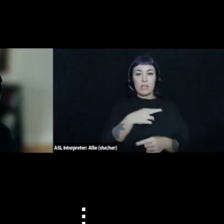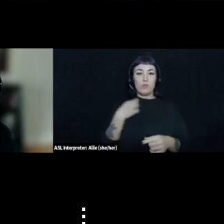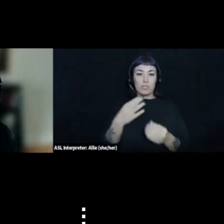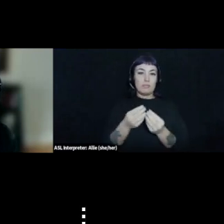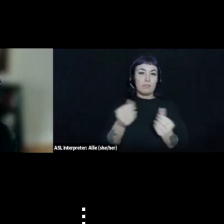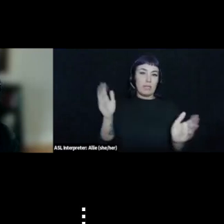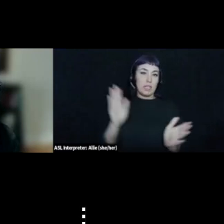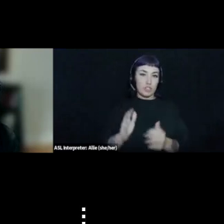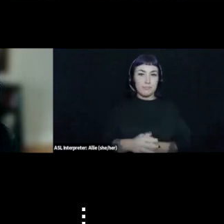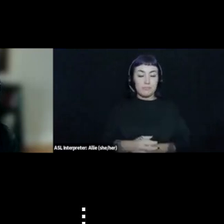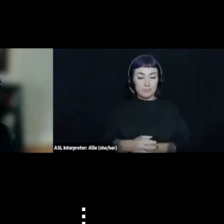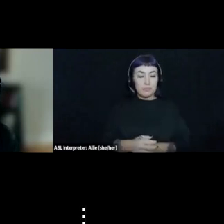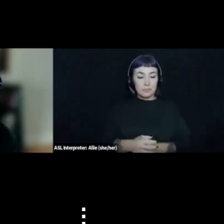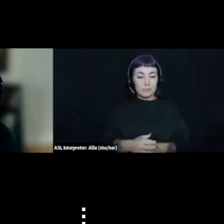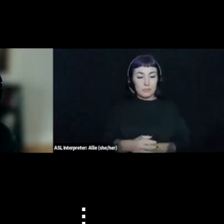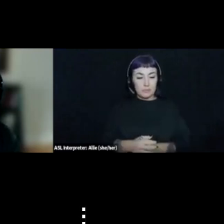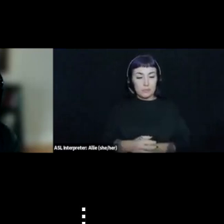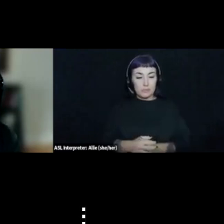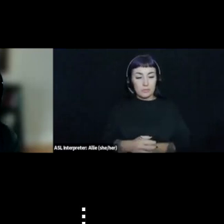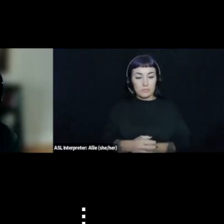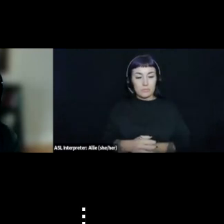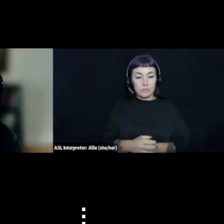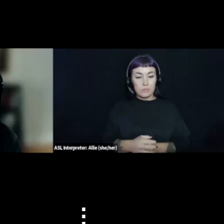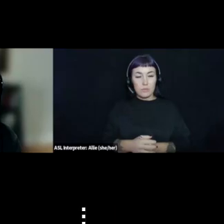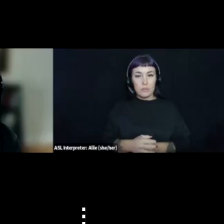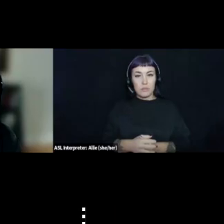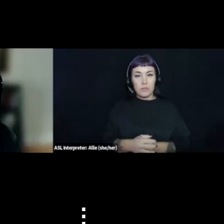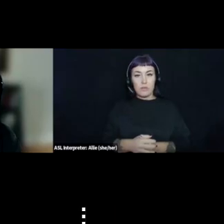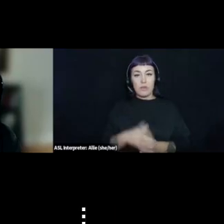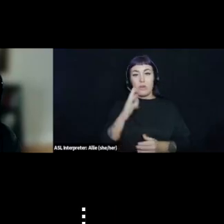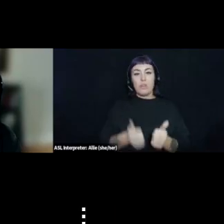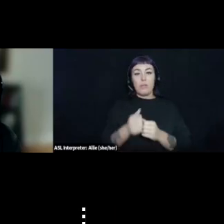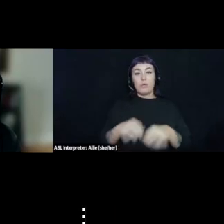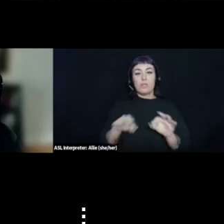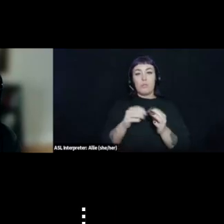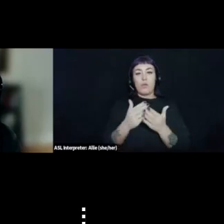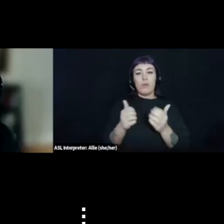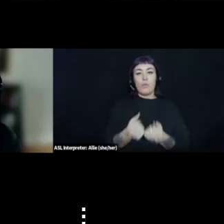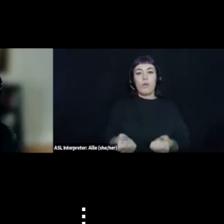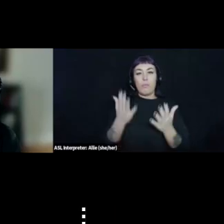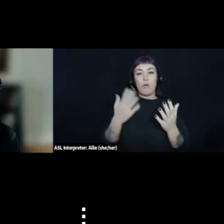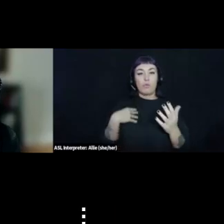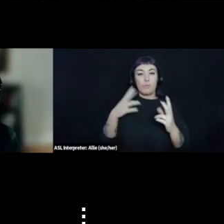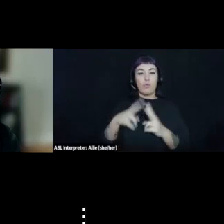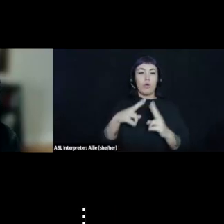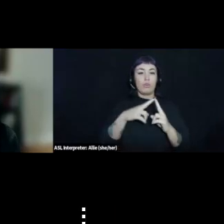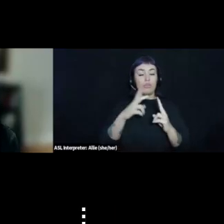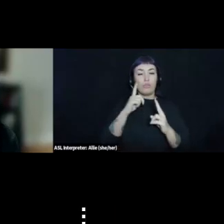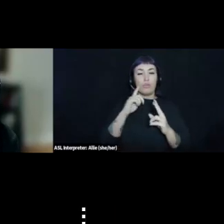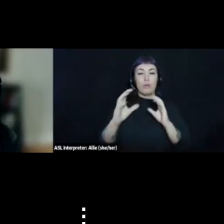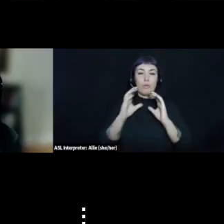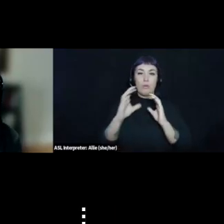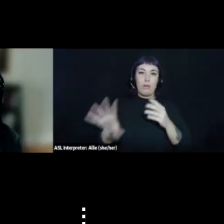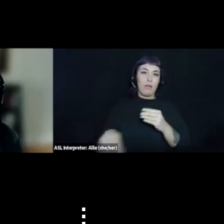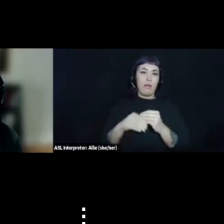mitigation. So the most important thing with multiple partners, communication is extra